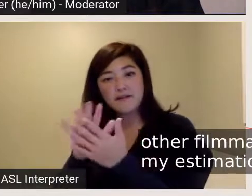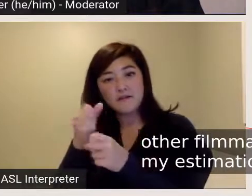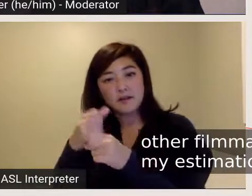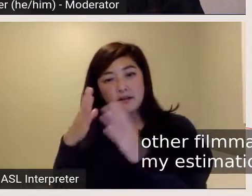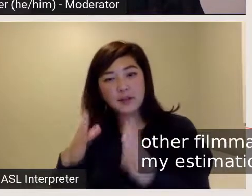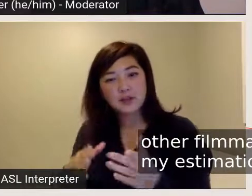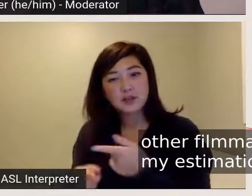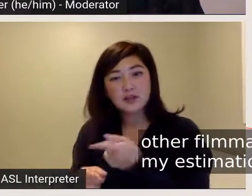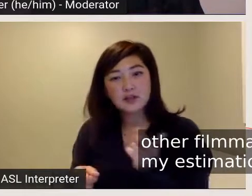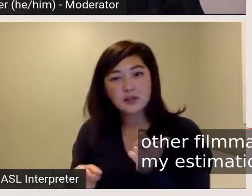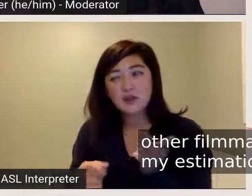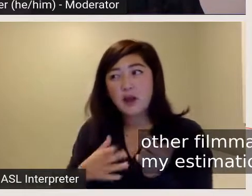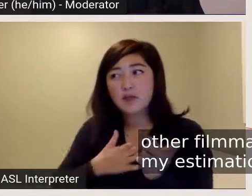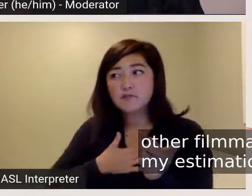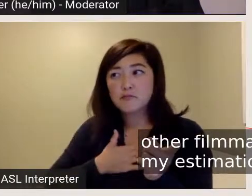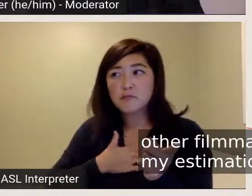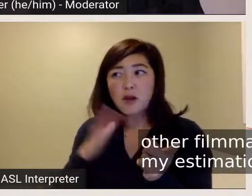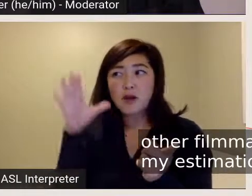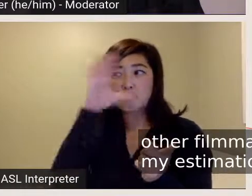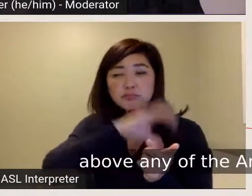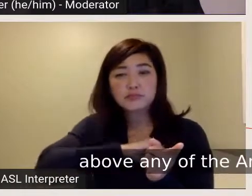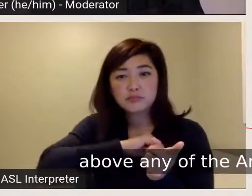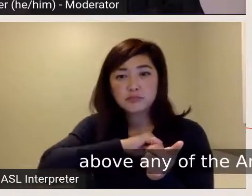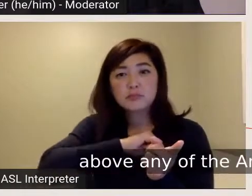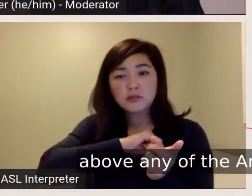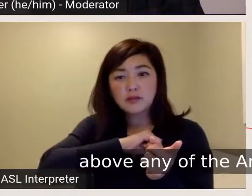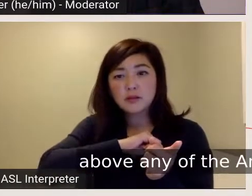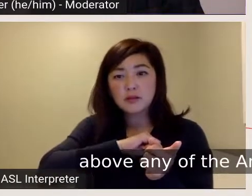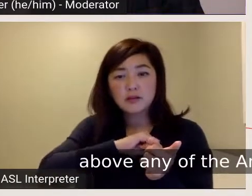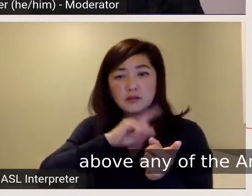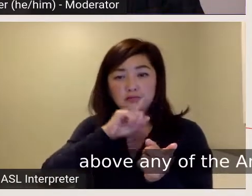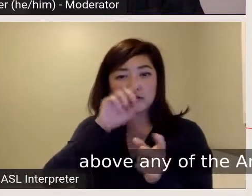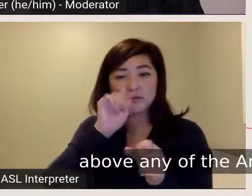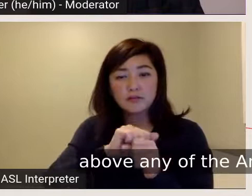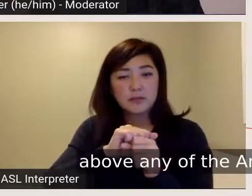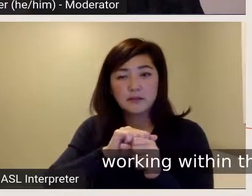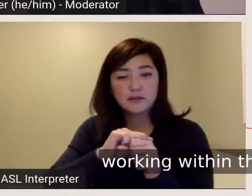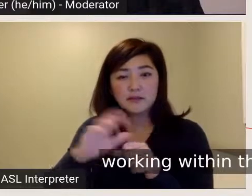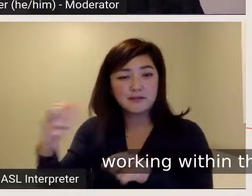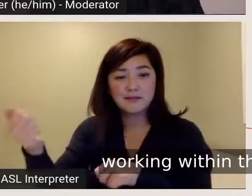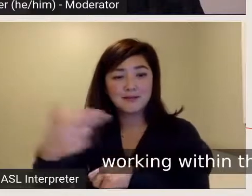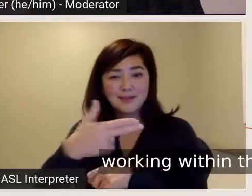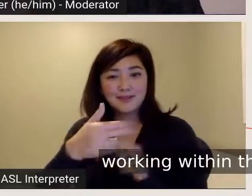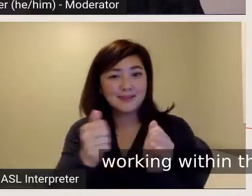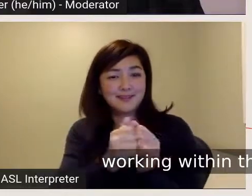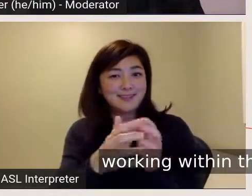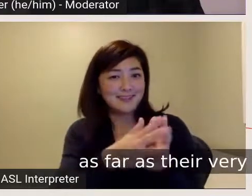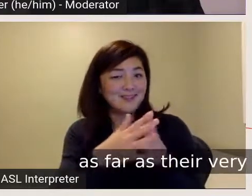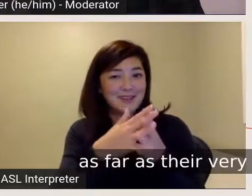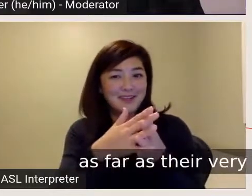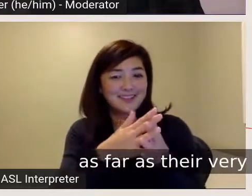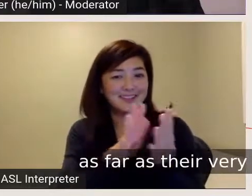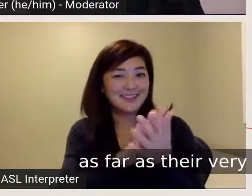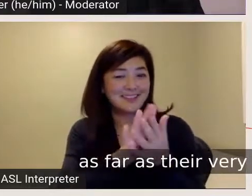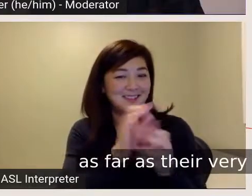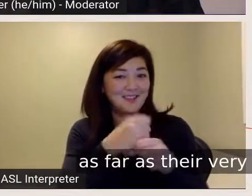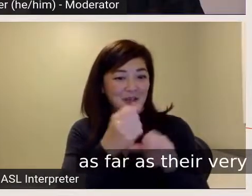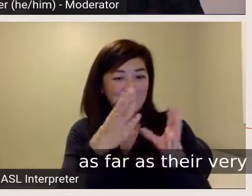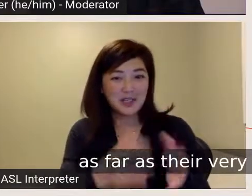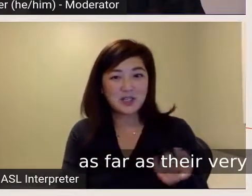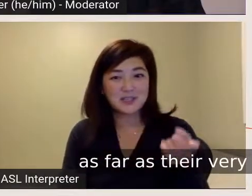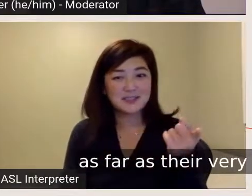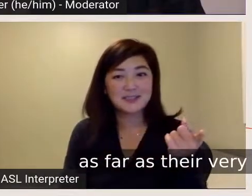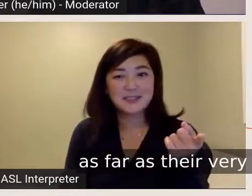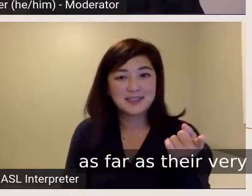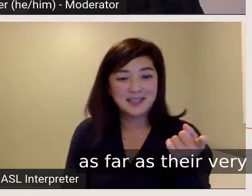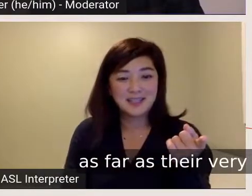who, in my estimation, are acres above any of the American filmmakers working within the studio system as far as their